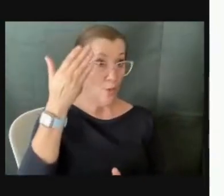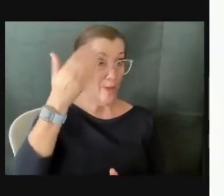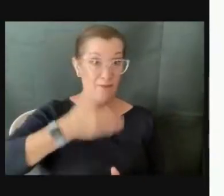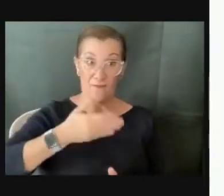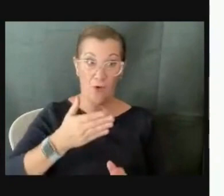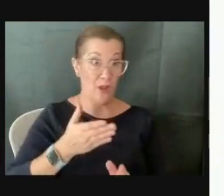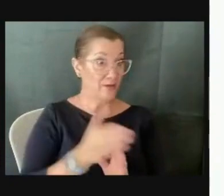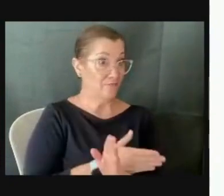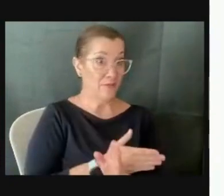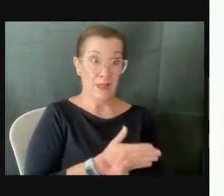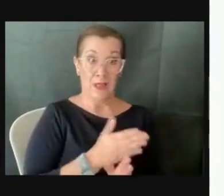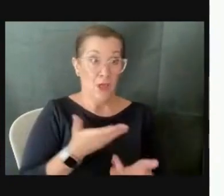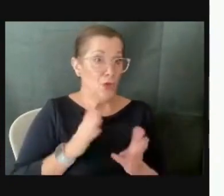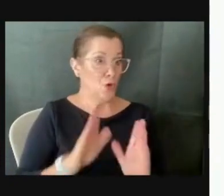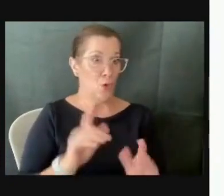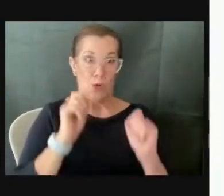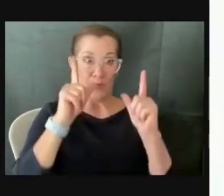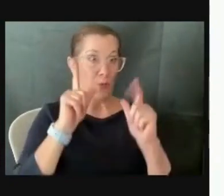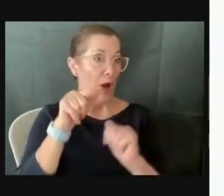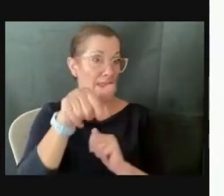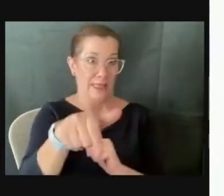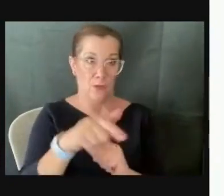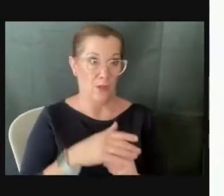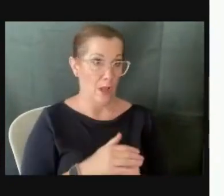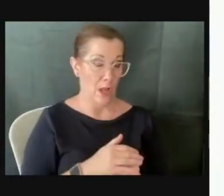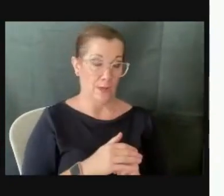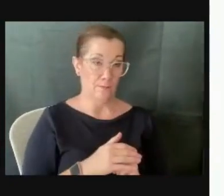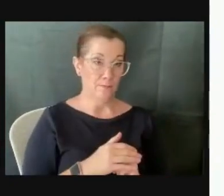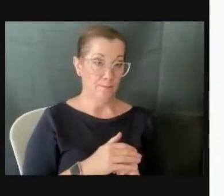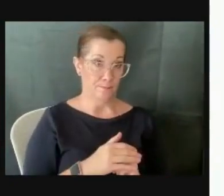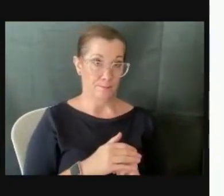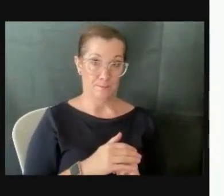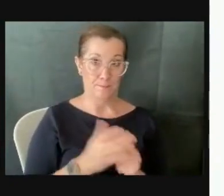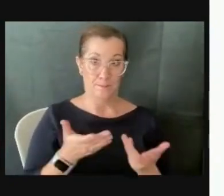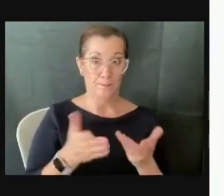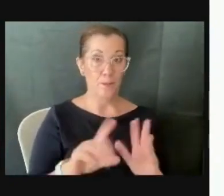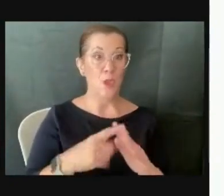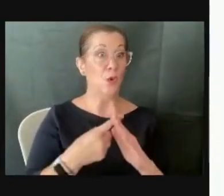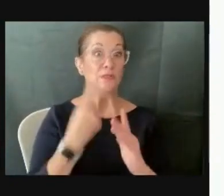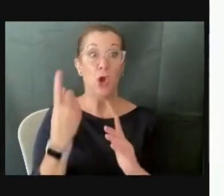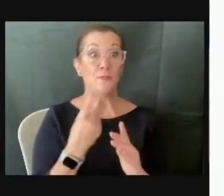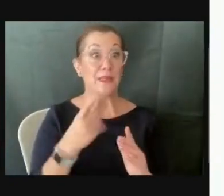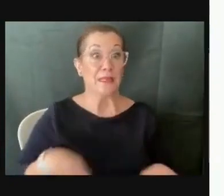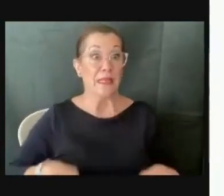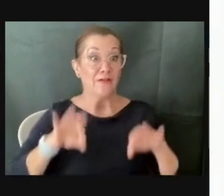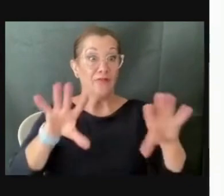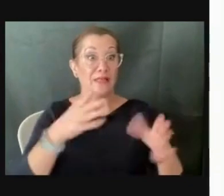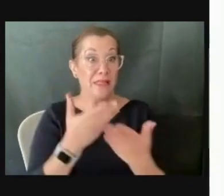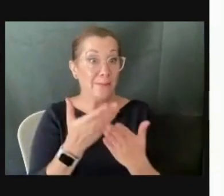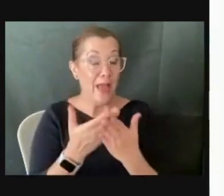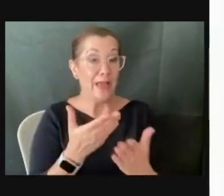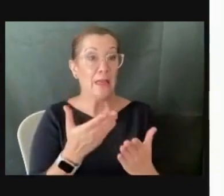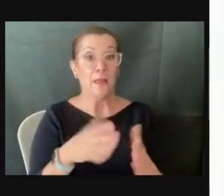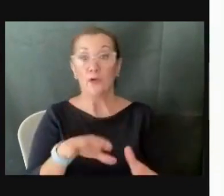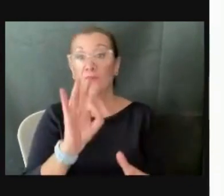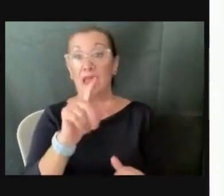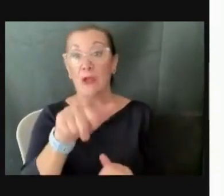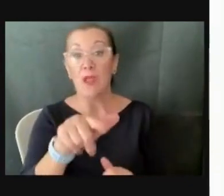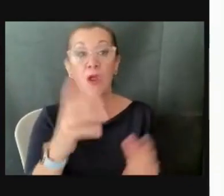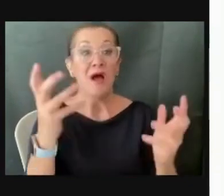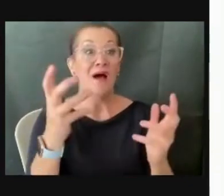want to get any surprises down the line. You don't want to start something, invest a lot of money into it, only to find out